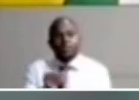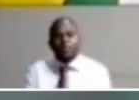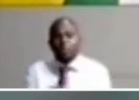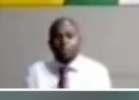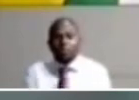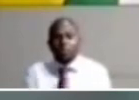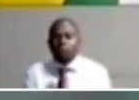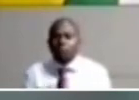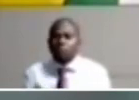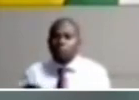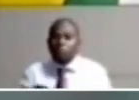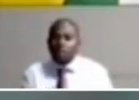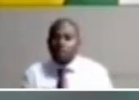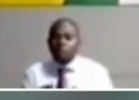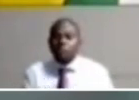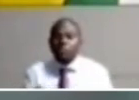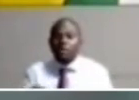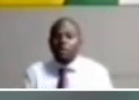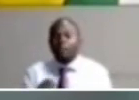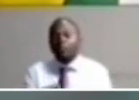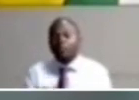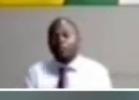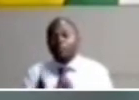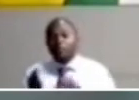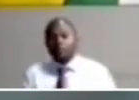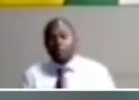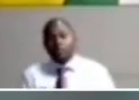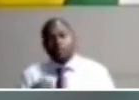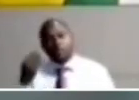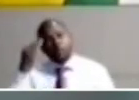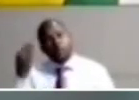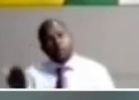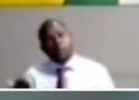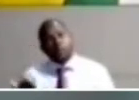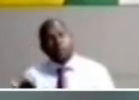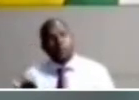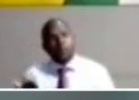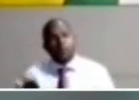Bustoha is bustoha. That's what we call it